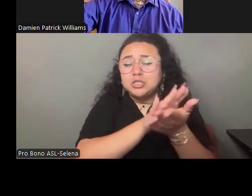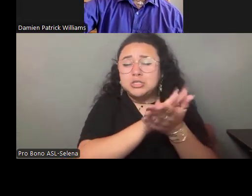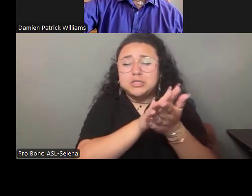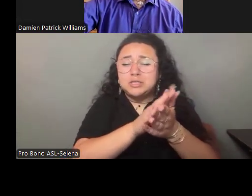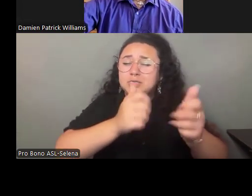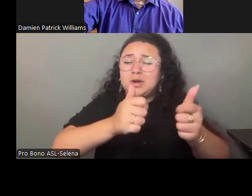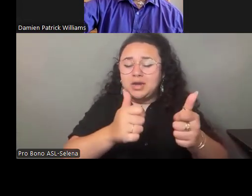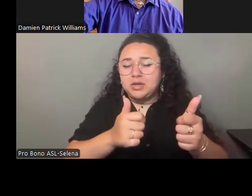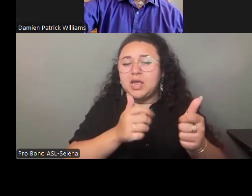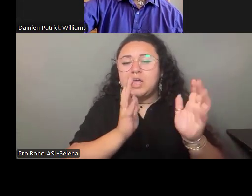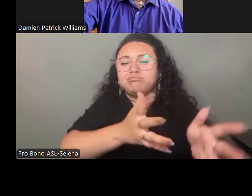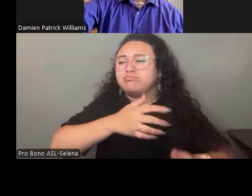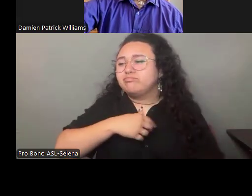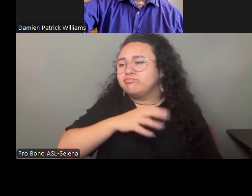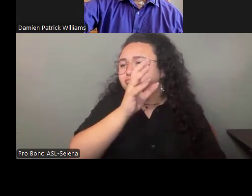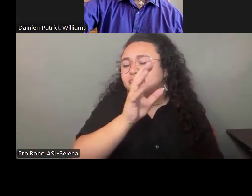down.